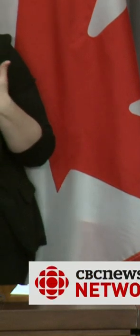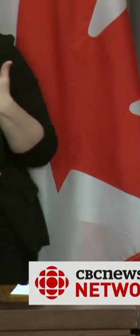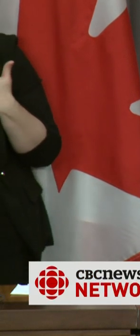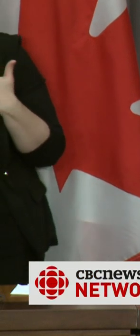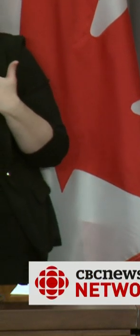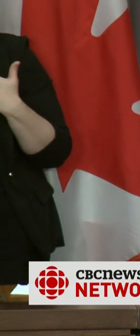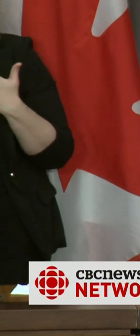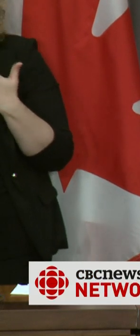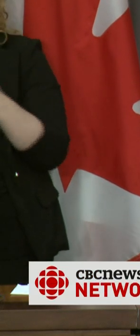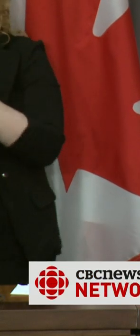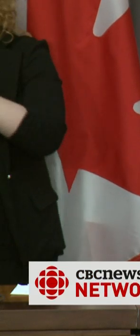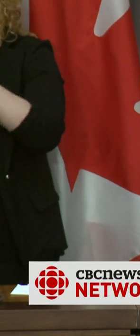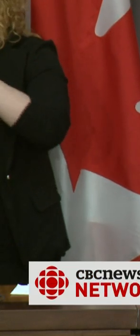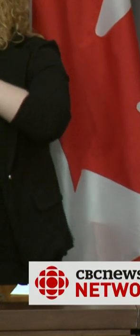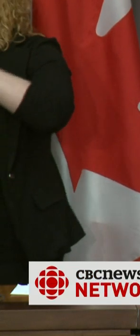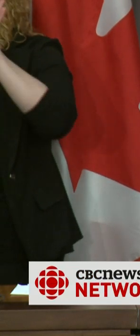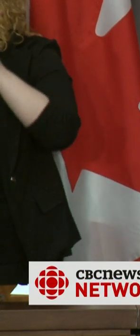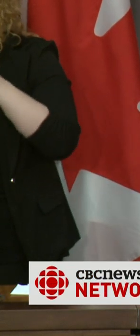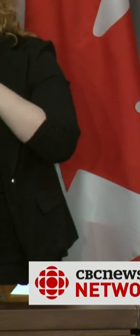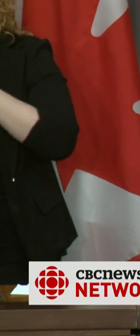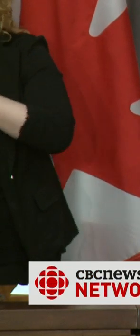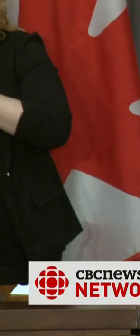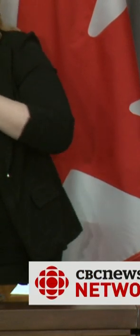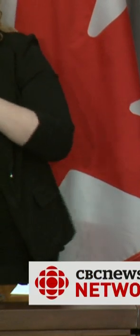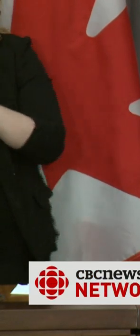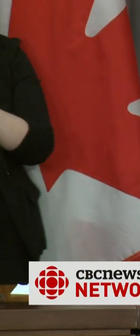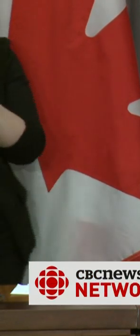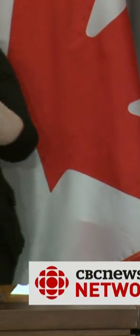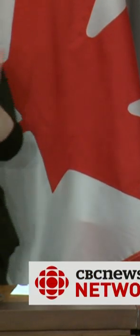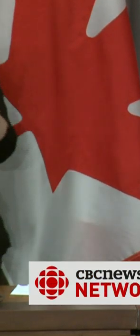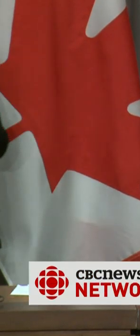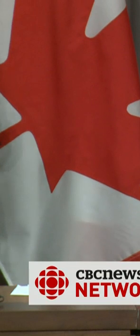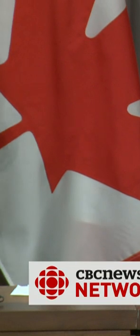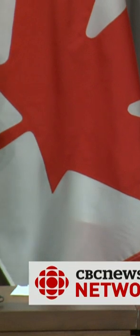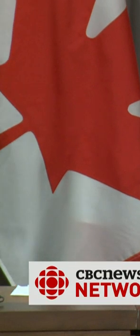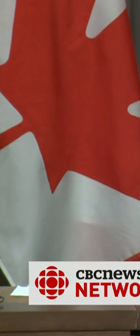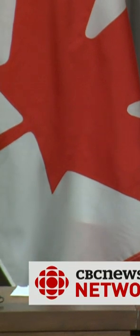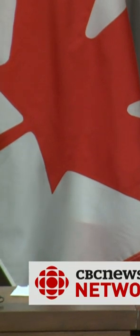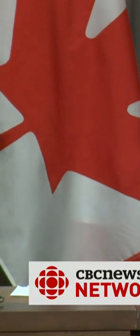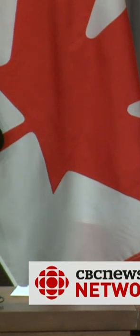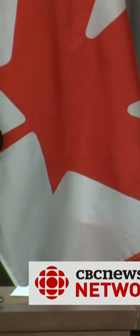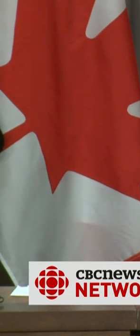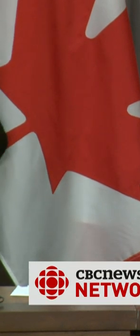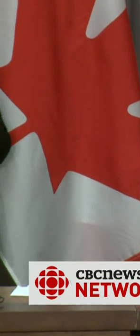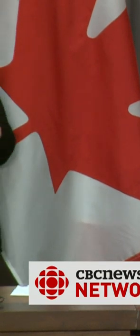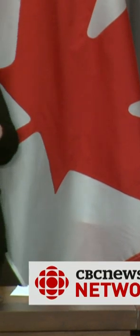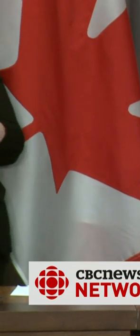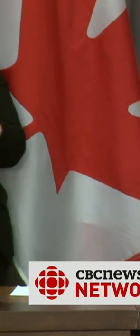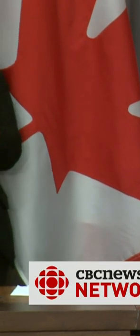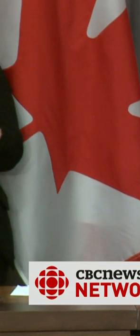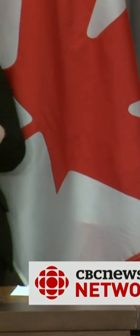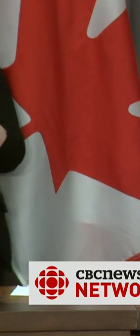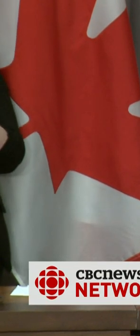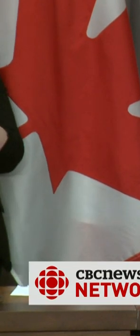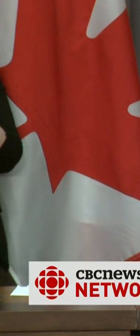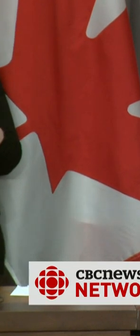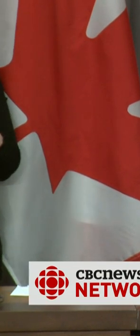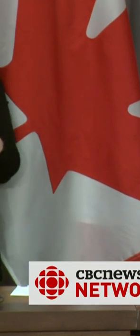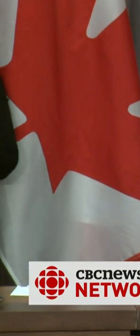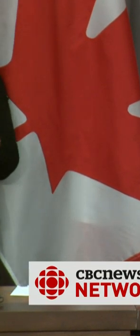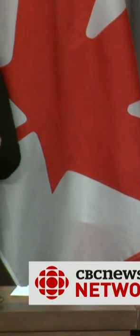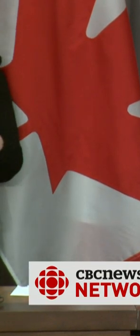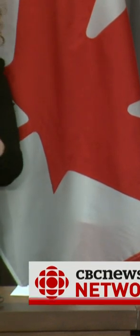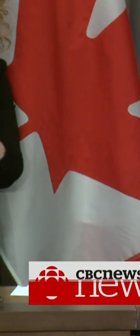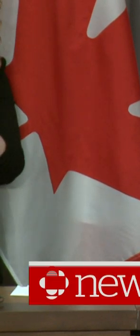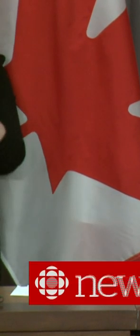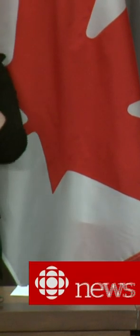to ensure every day to monitor where we're at and to ensure that Canadians